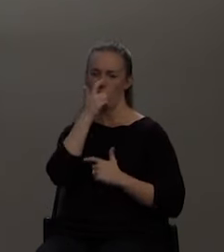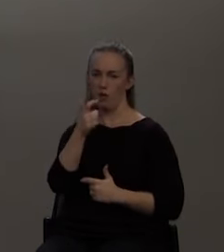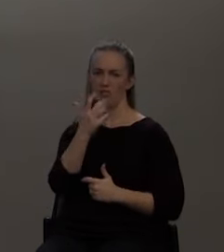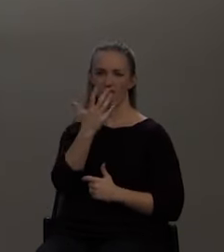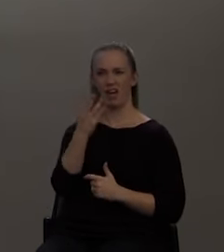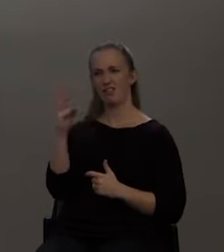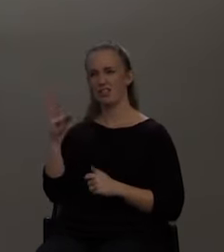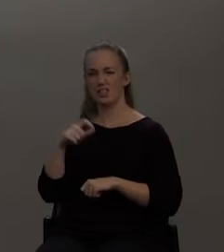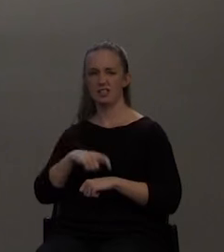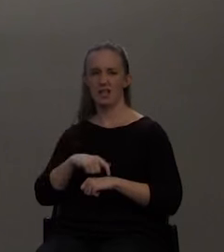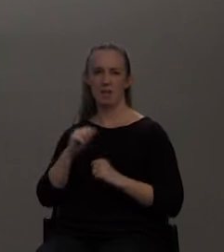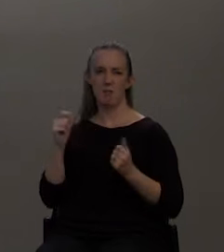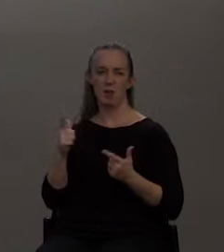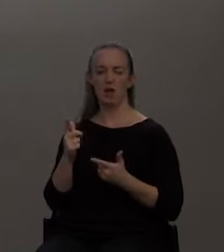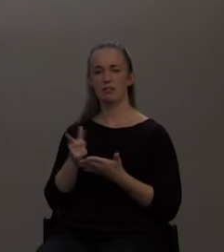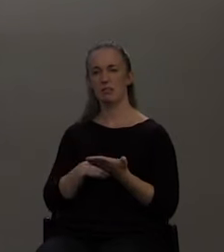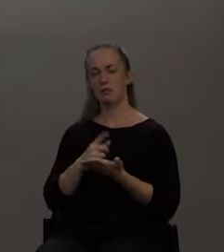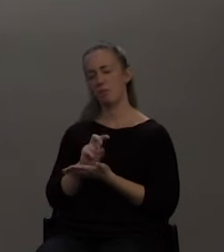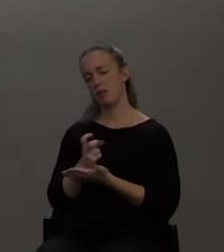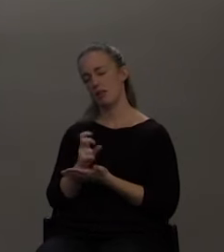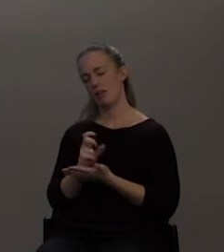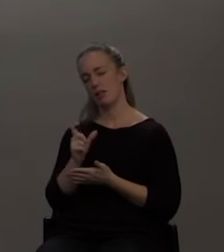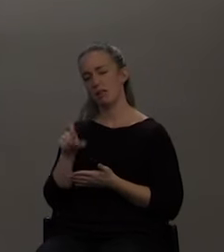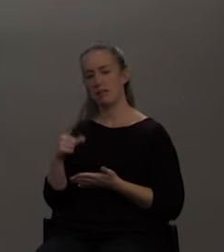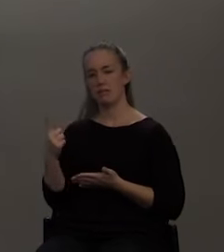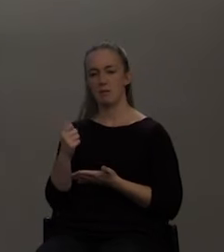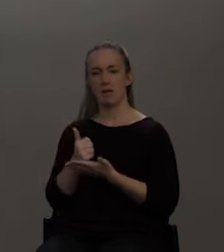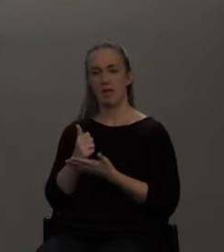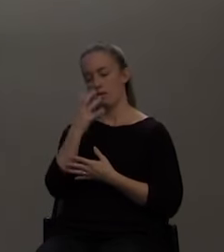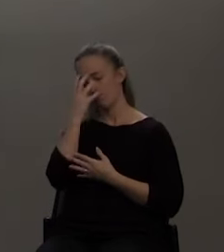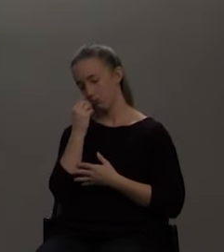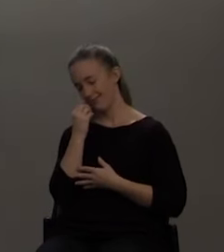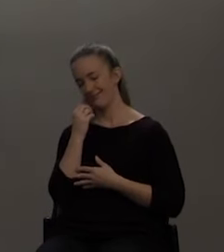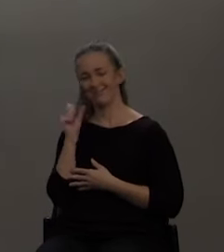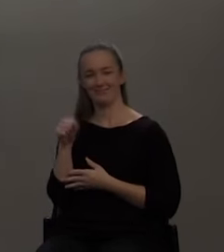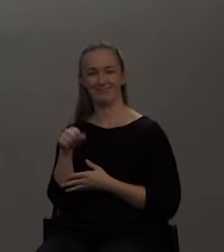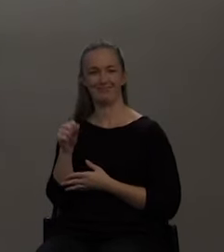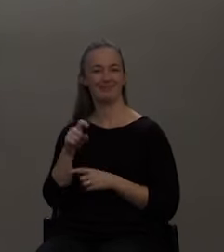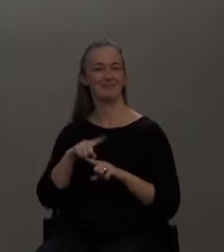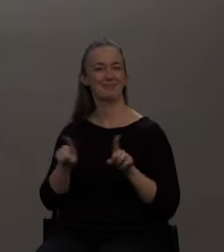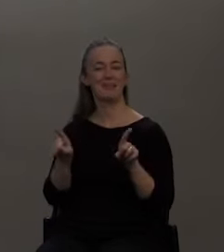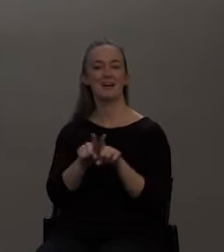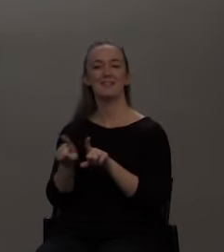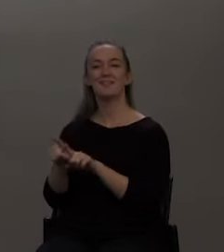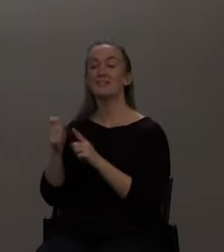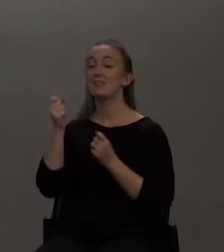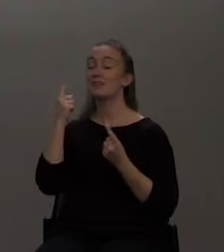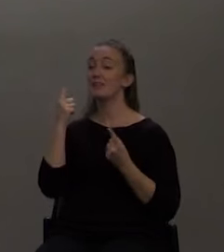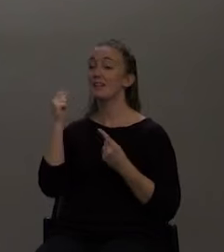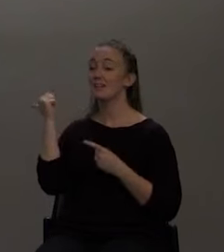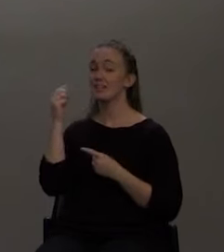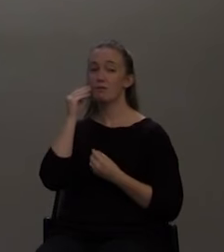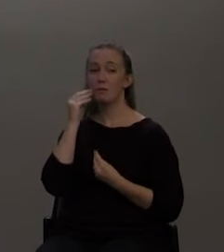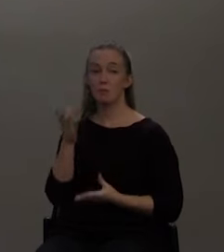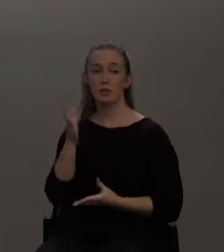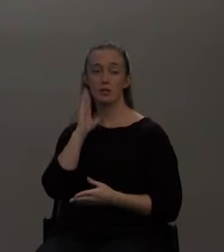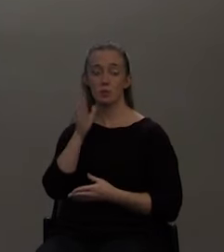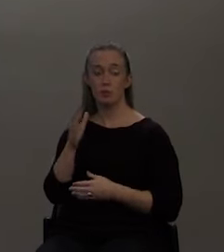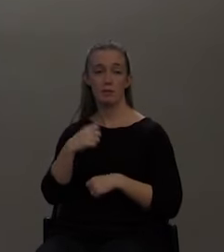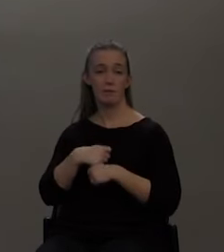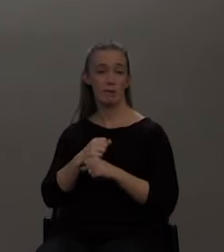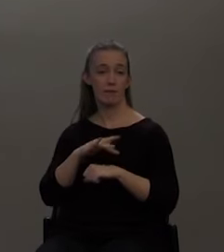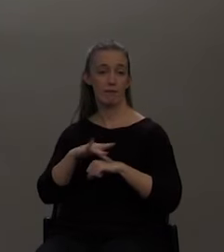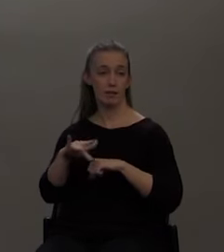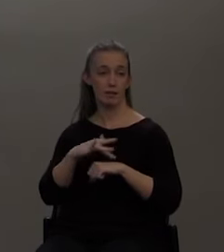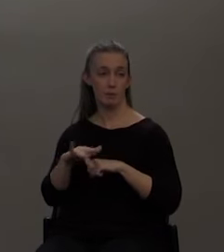have sleepless nights and need something to help put us to bed. But also is the fact that this information will be available, the presentation will be made